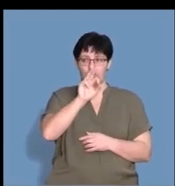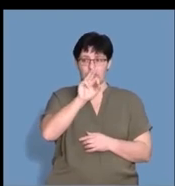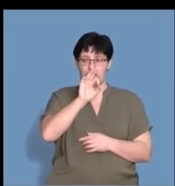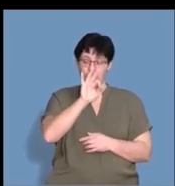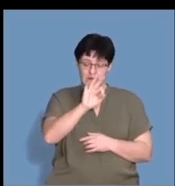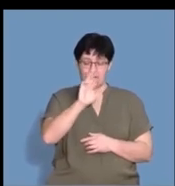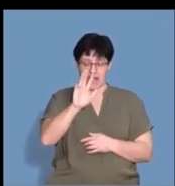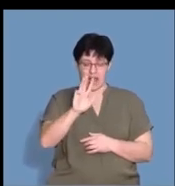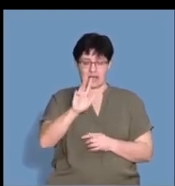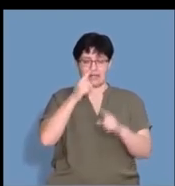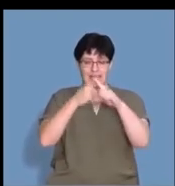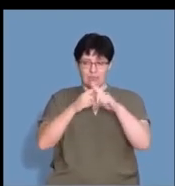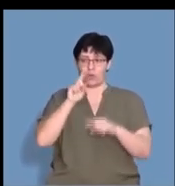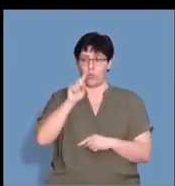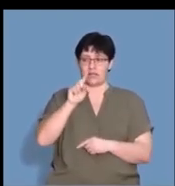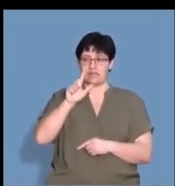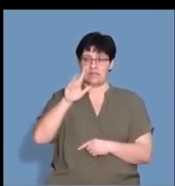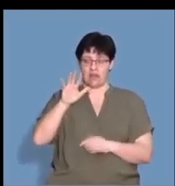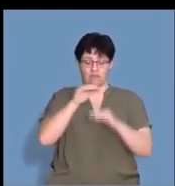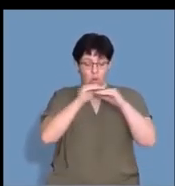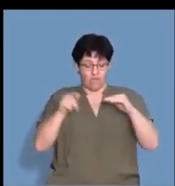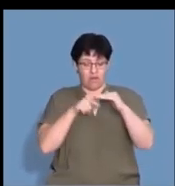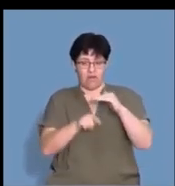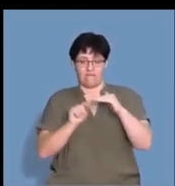over my first number.